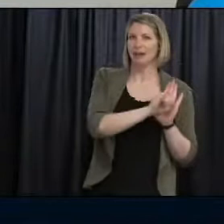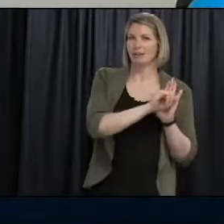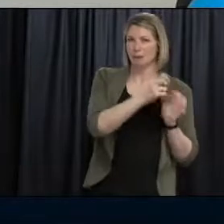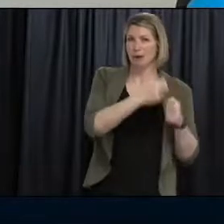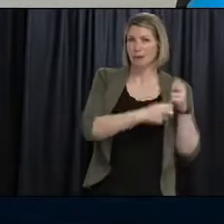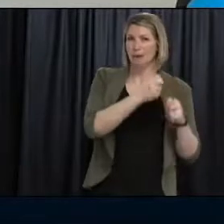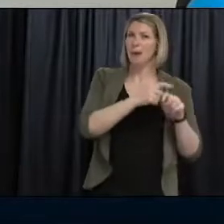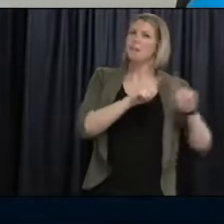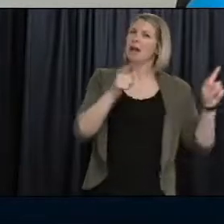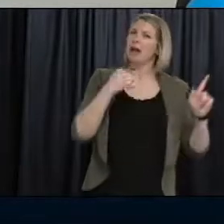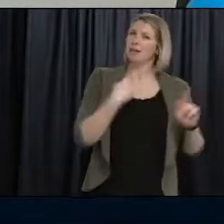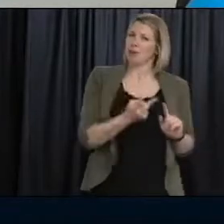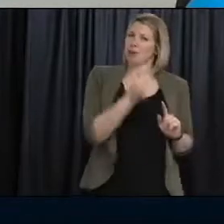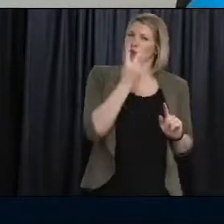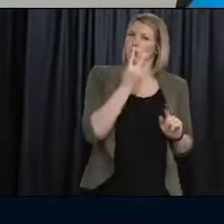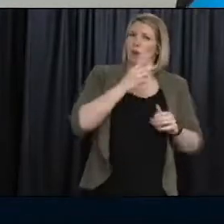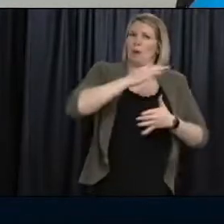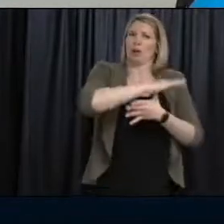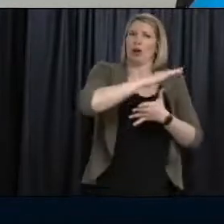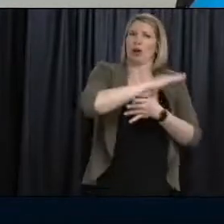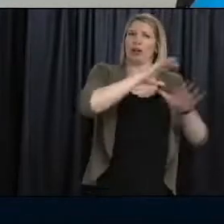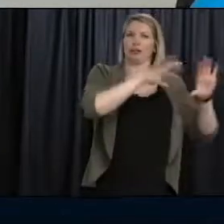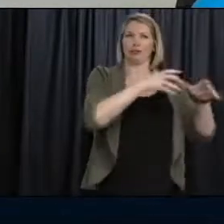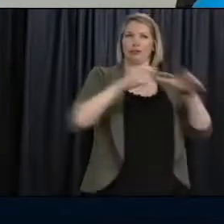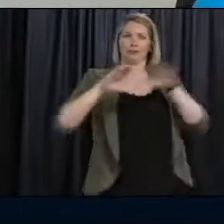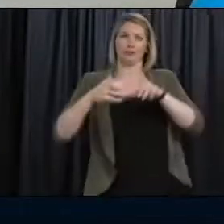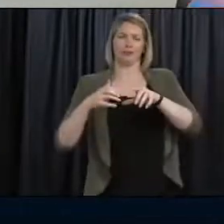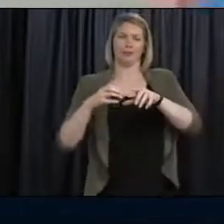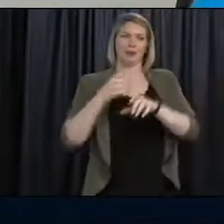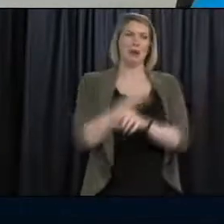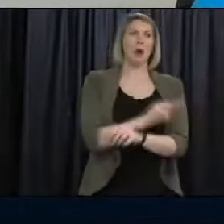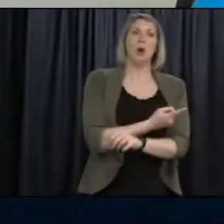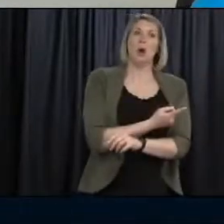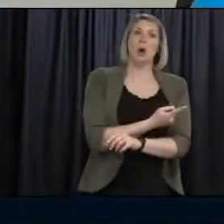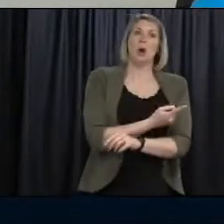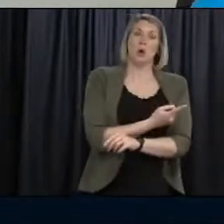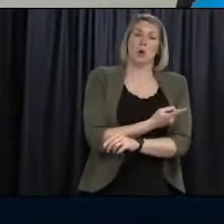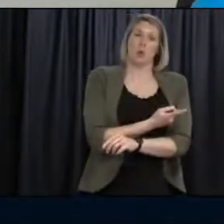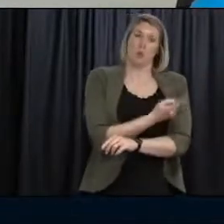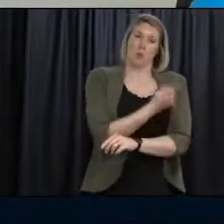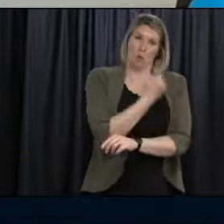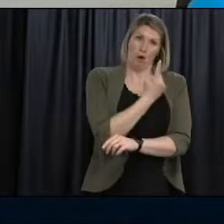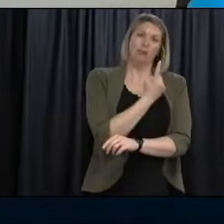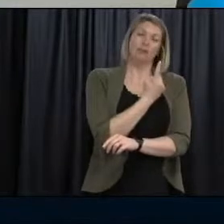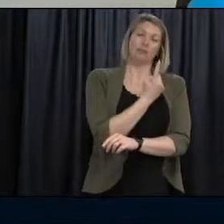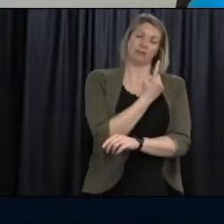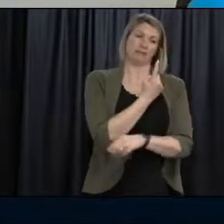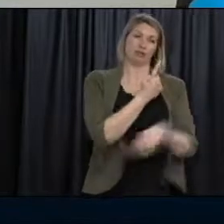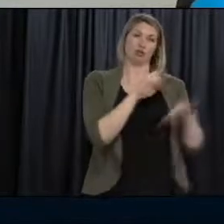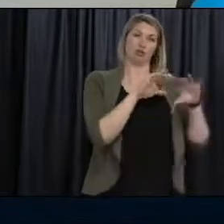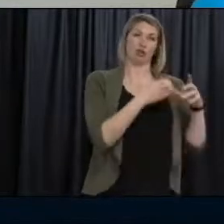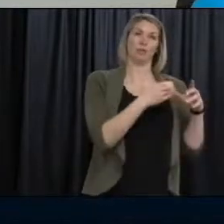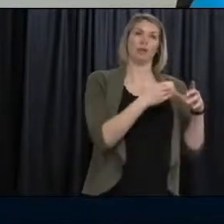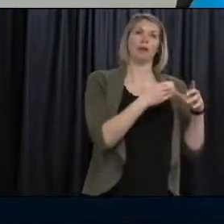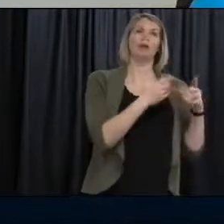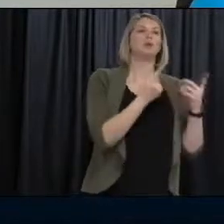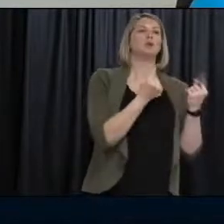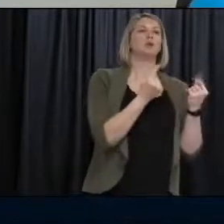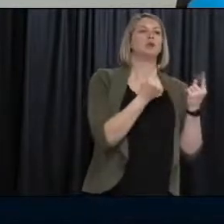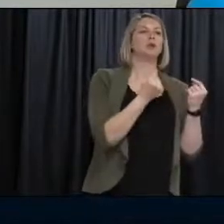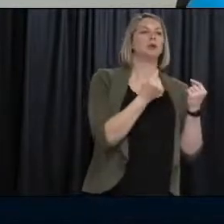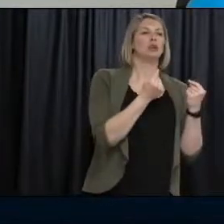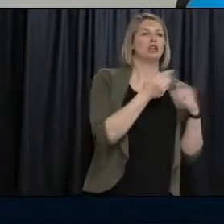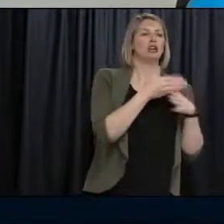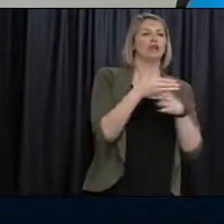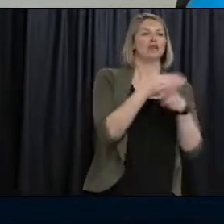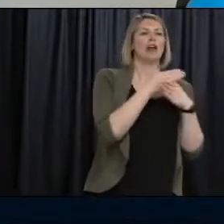different priority groups, one of whom kind of got in by sharing informally of website links